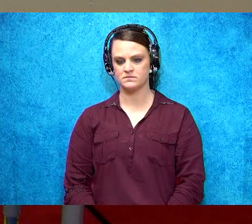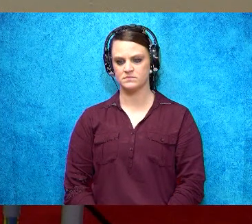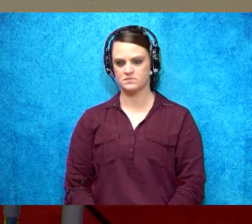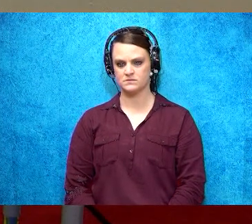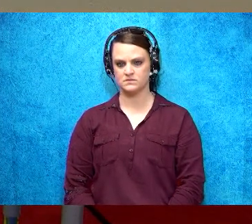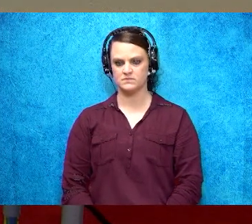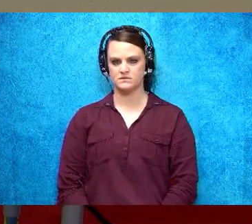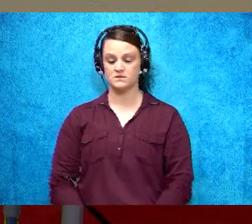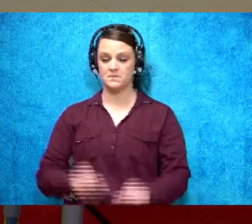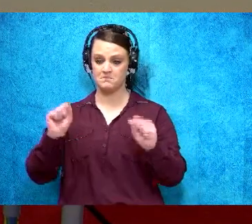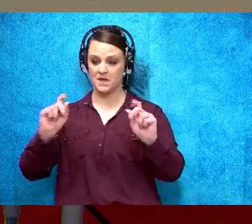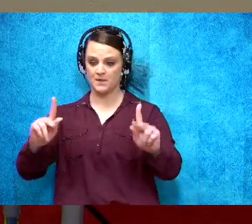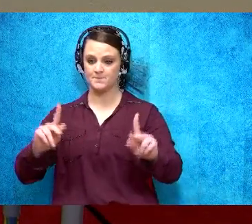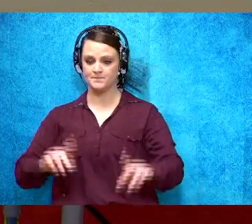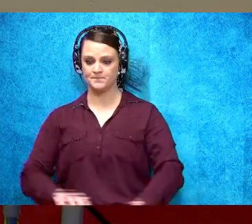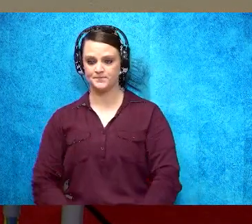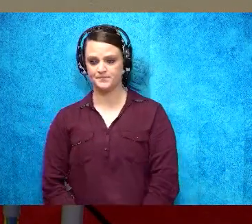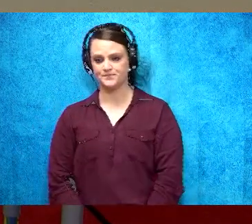Okay?